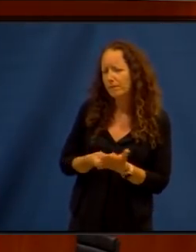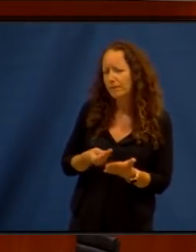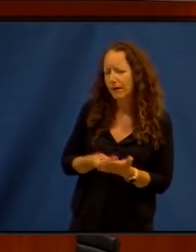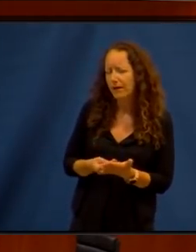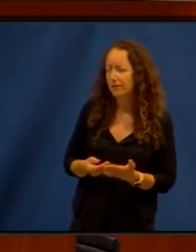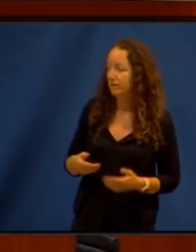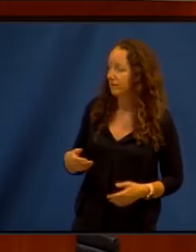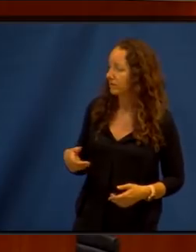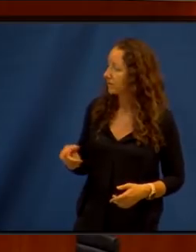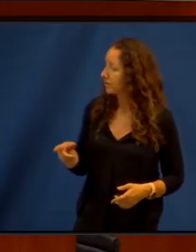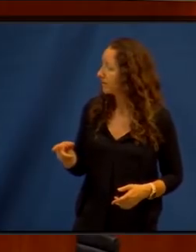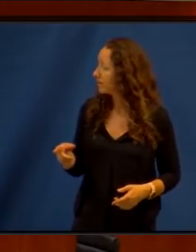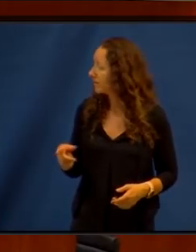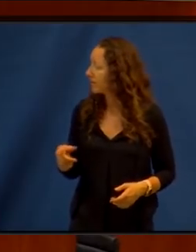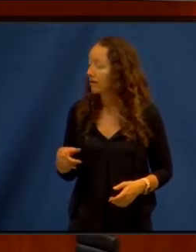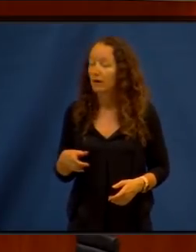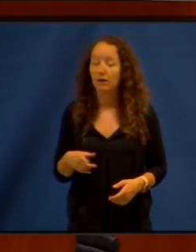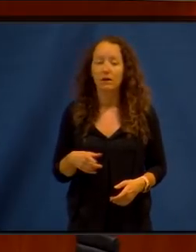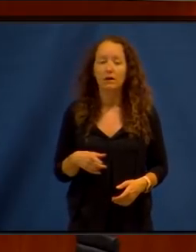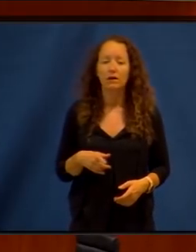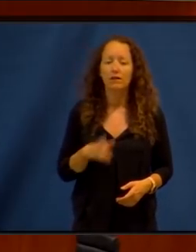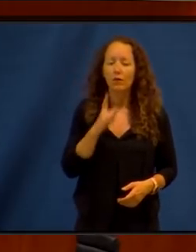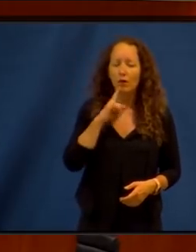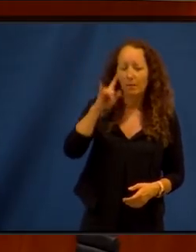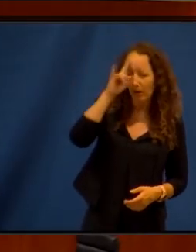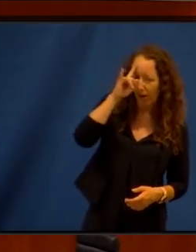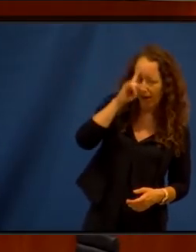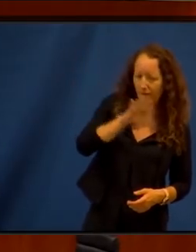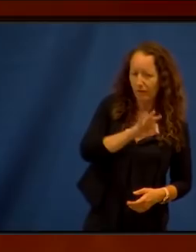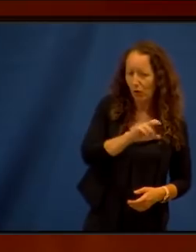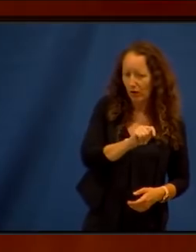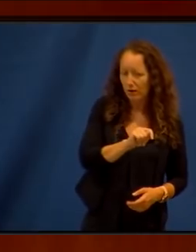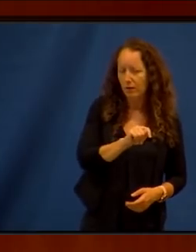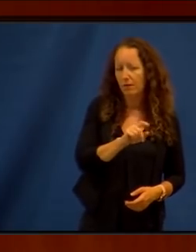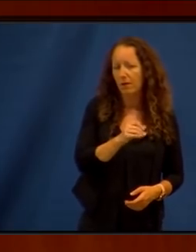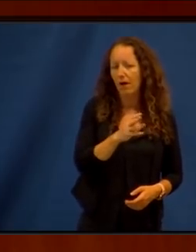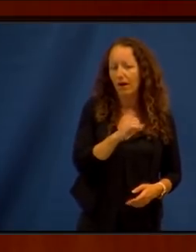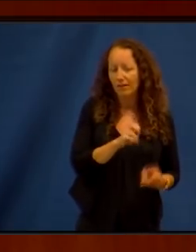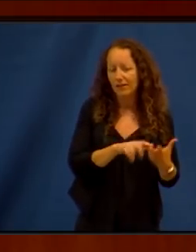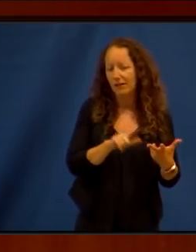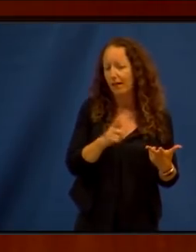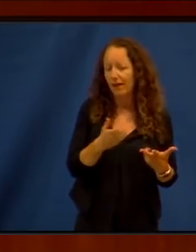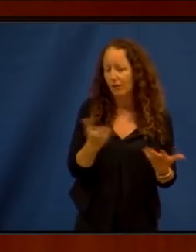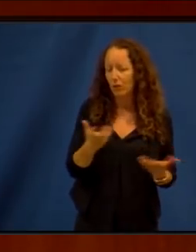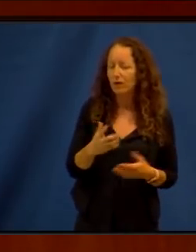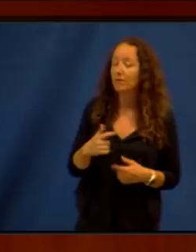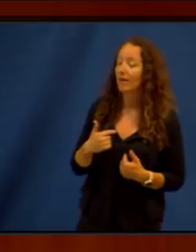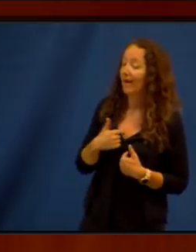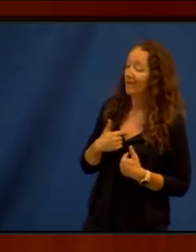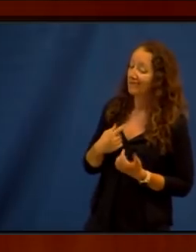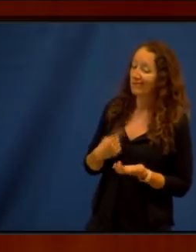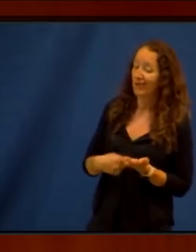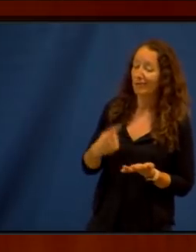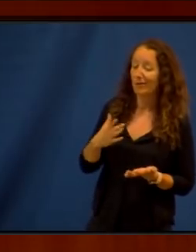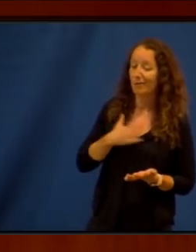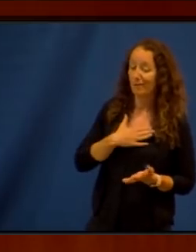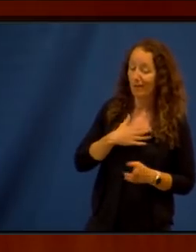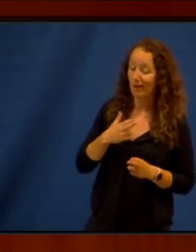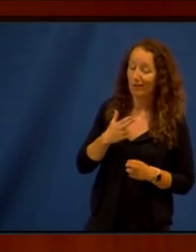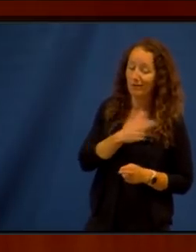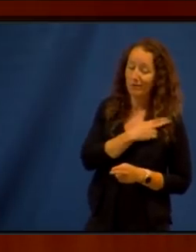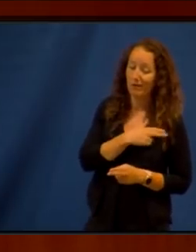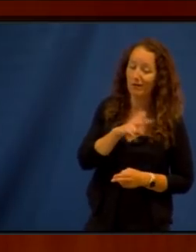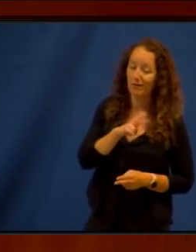huge. For again, I can only speak to Valley View Medical Center, but to mirror off of